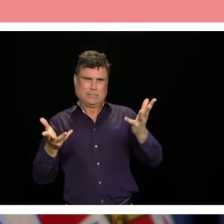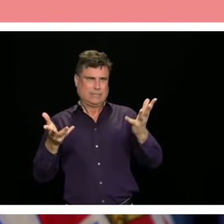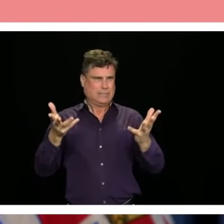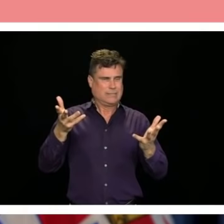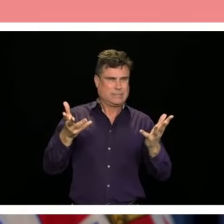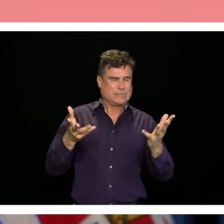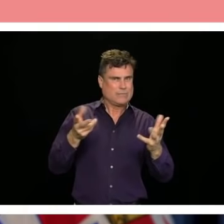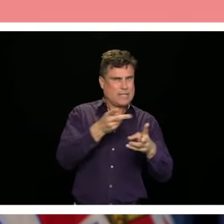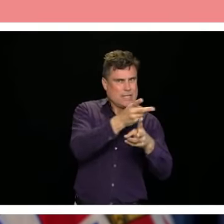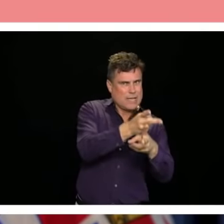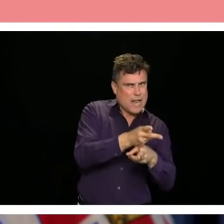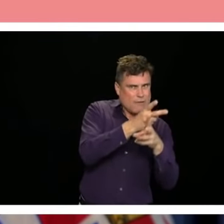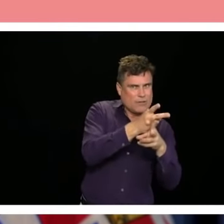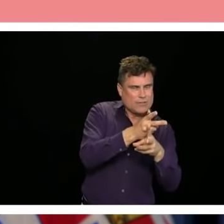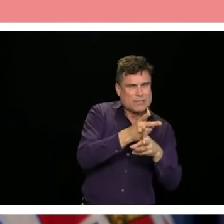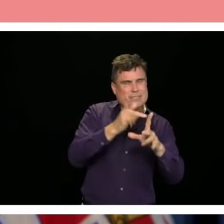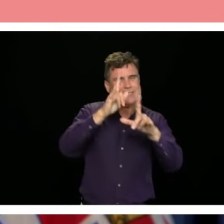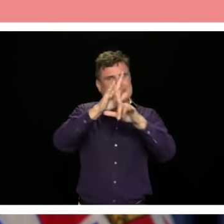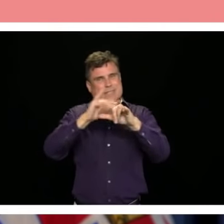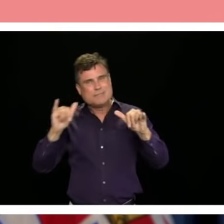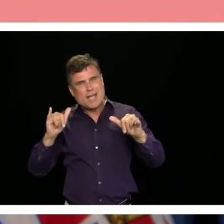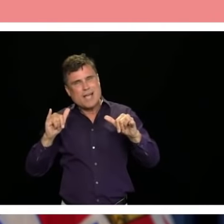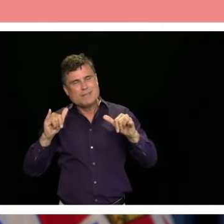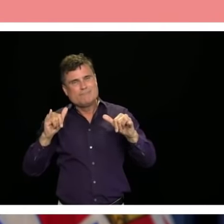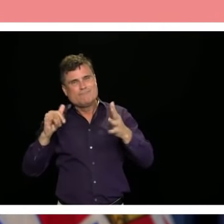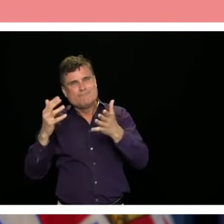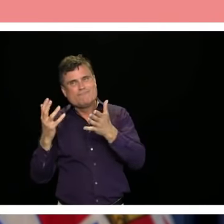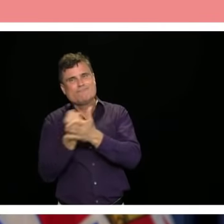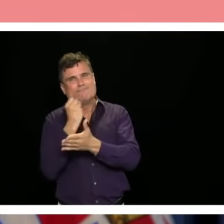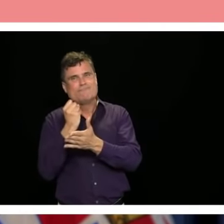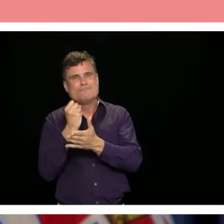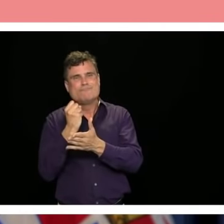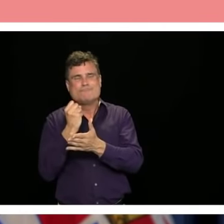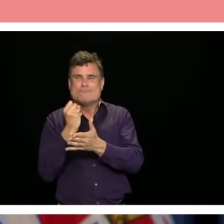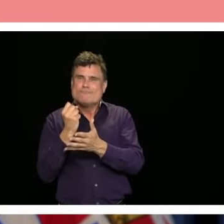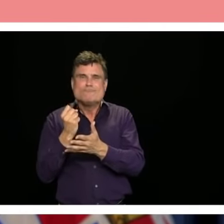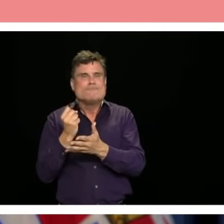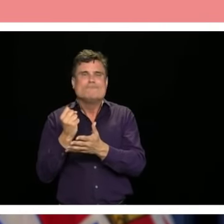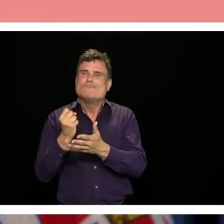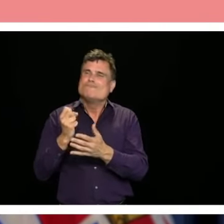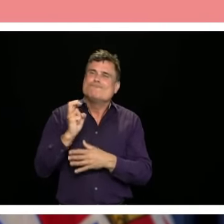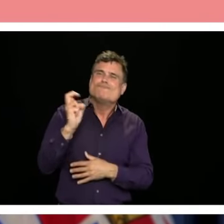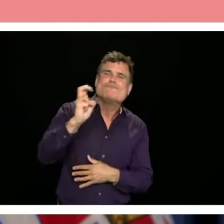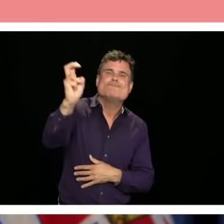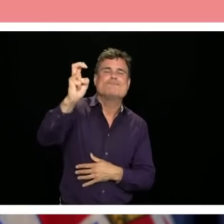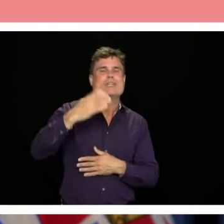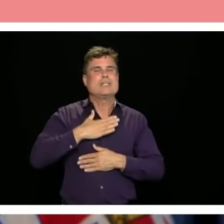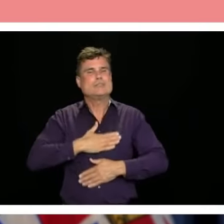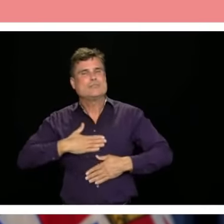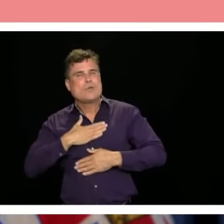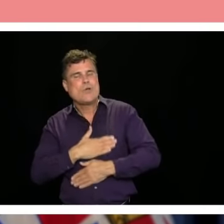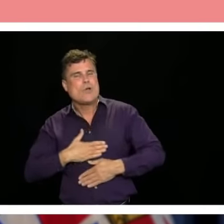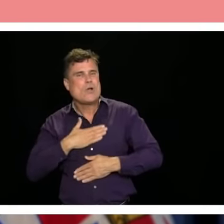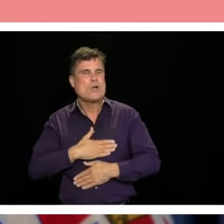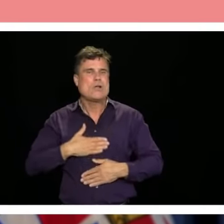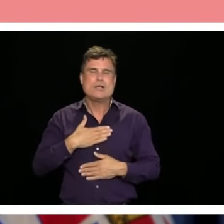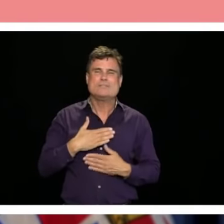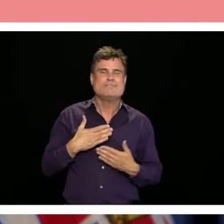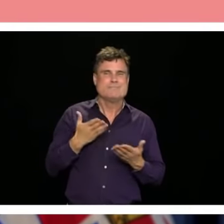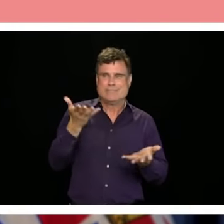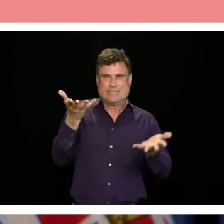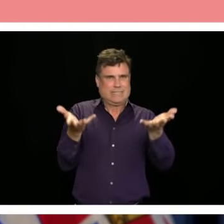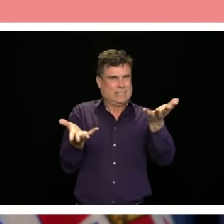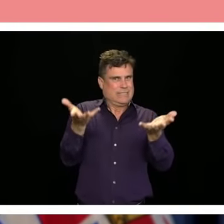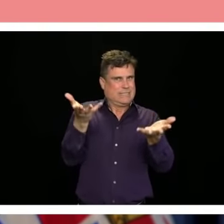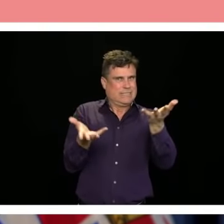come the middle of June into July. I am hoping myself to be able to travel very soon and looking at booking